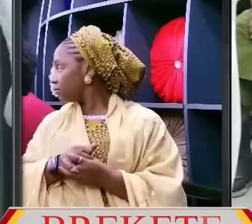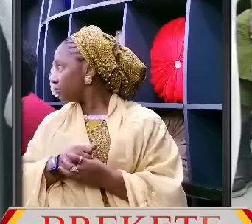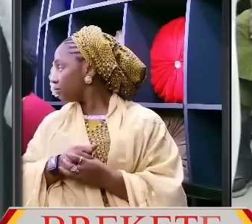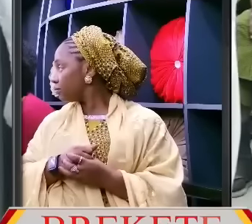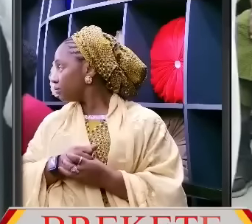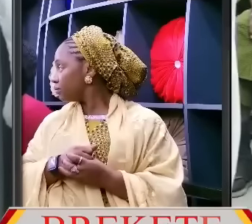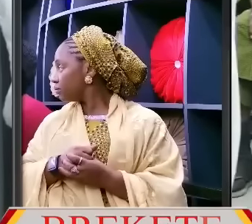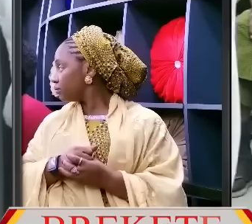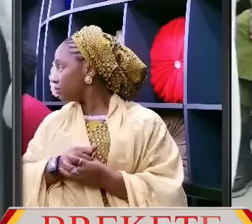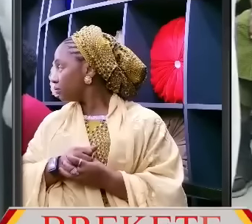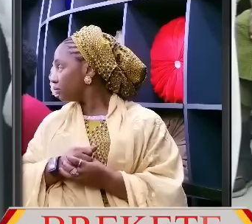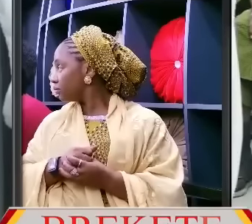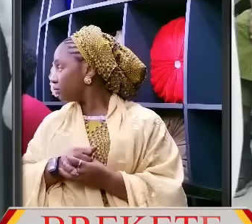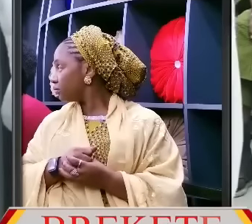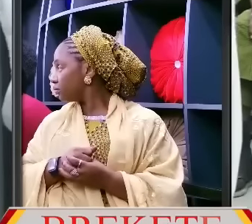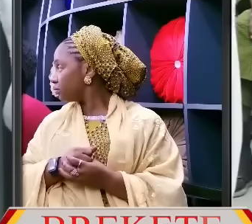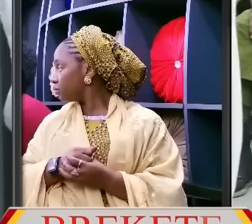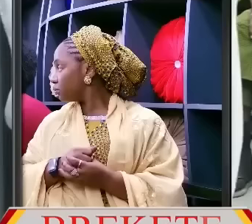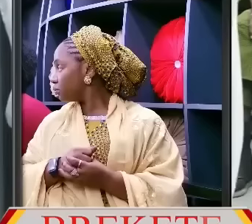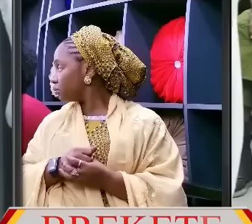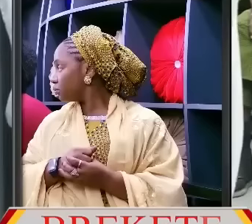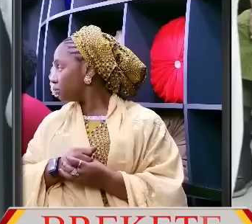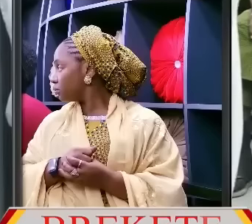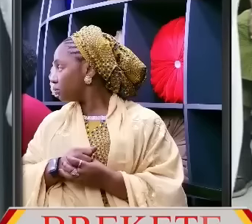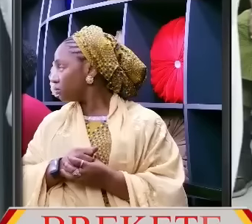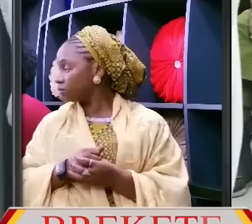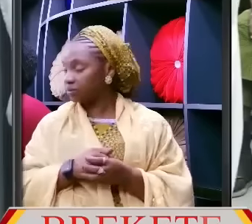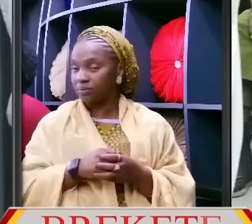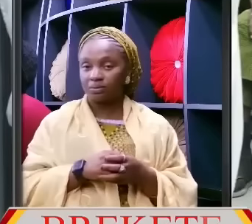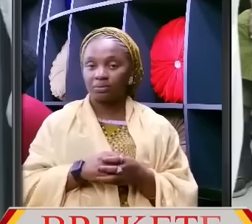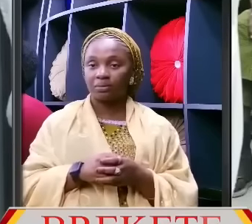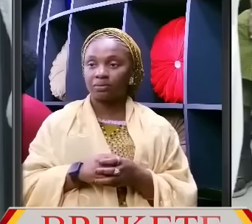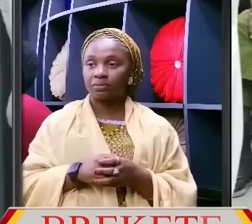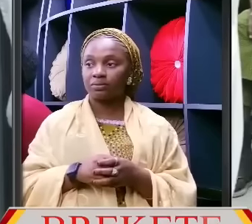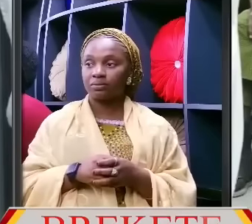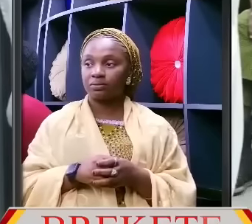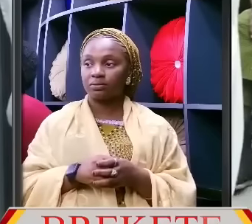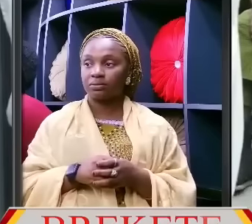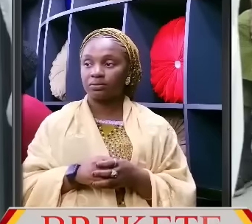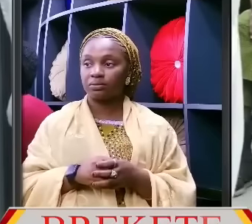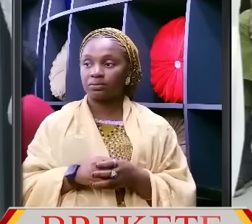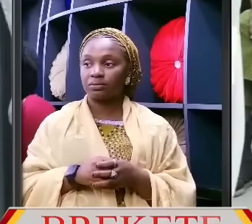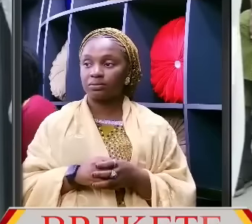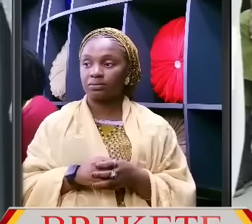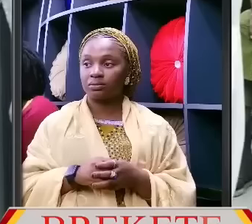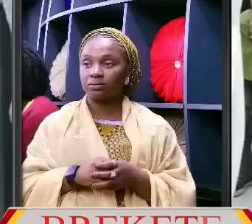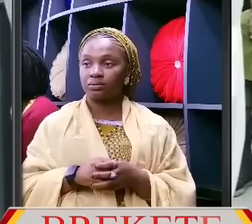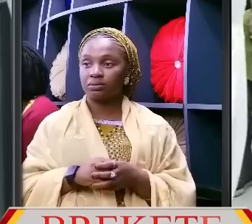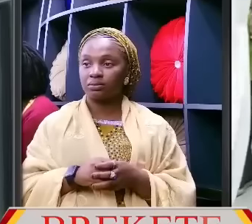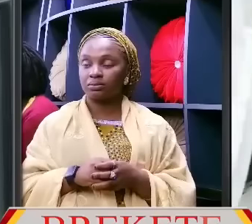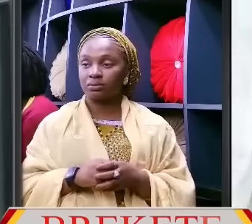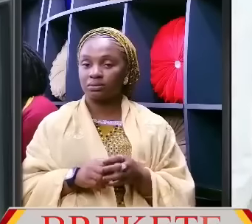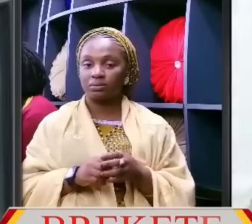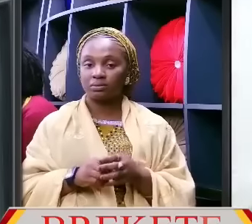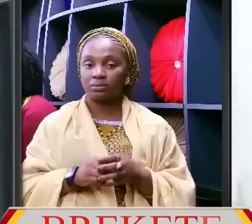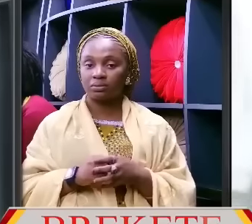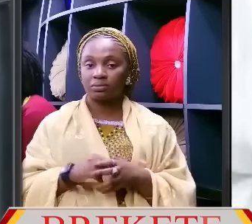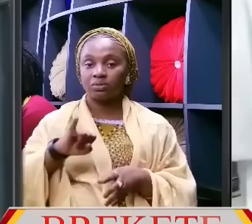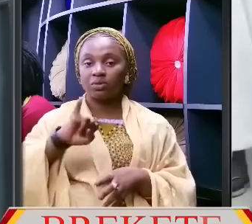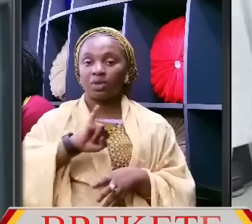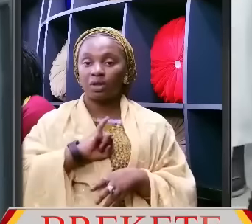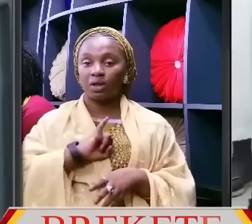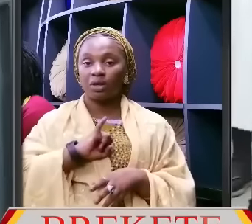one there. See a wife. They not call you. They don't call me. I hear, I say, I'm not going. Until when I hear from any of the members,